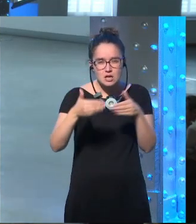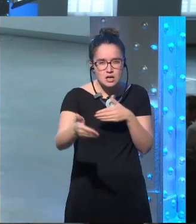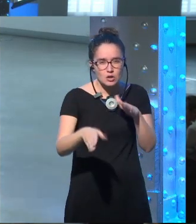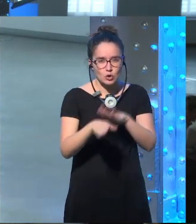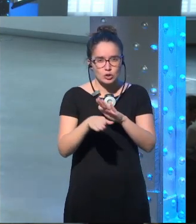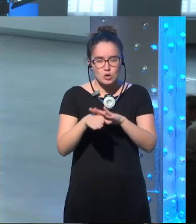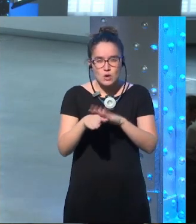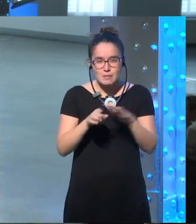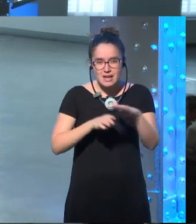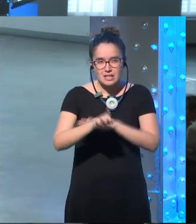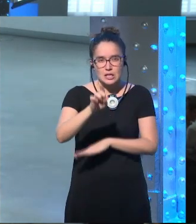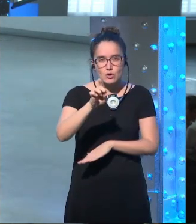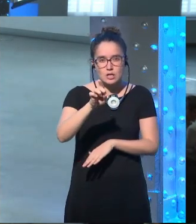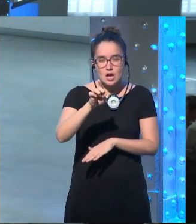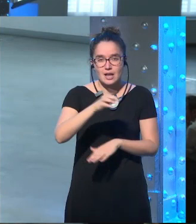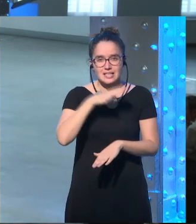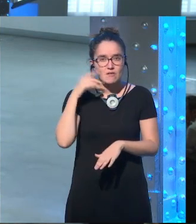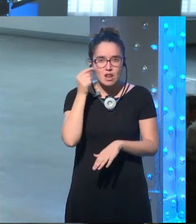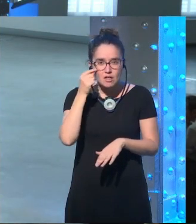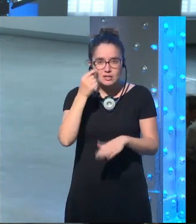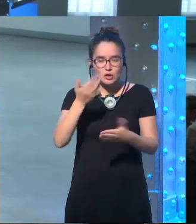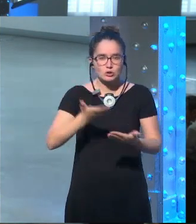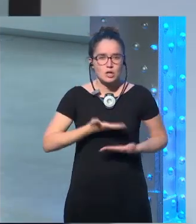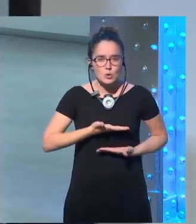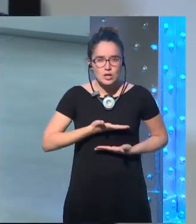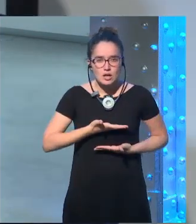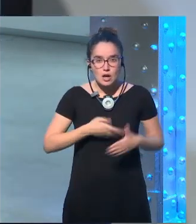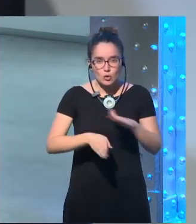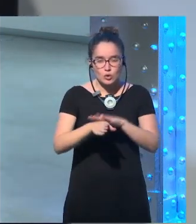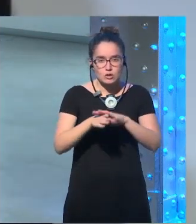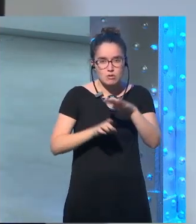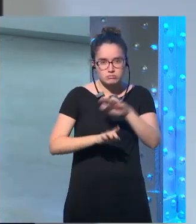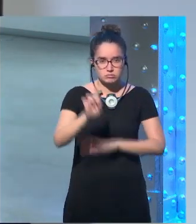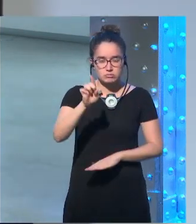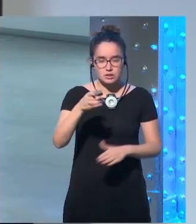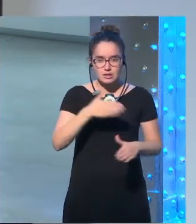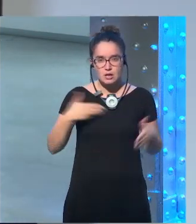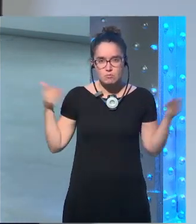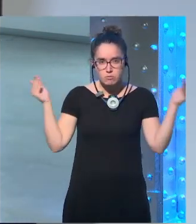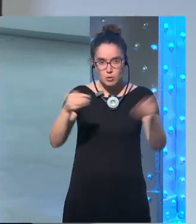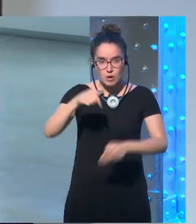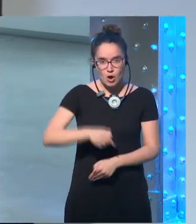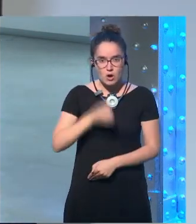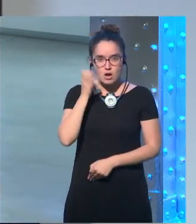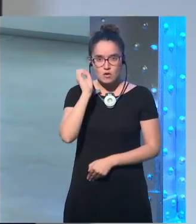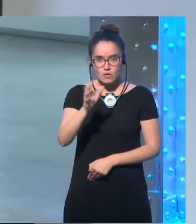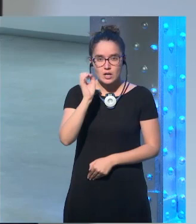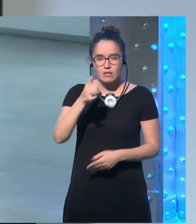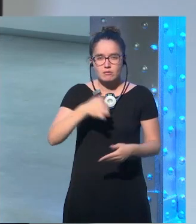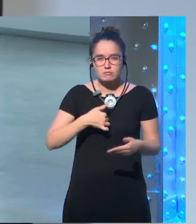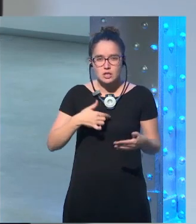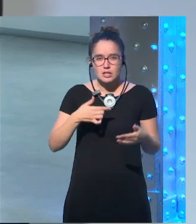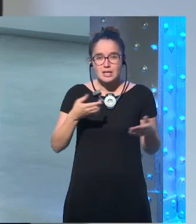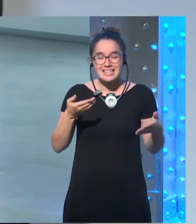course. And I'm going to try to focus in my presentation about what the implications from